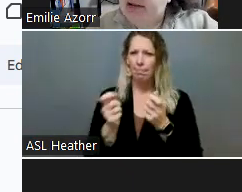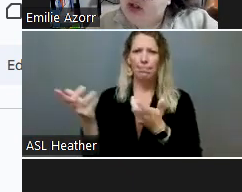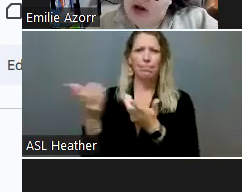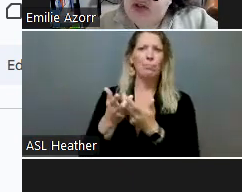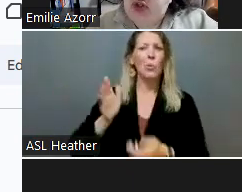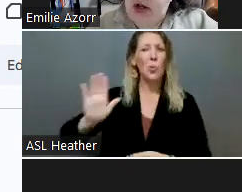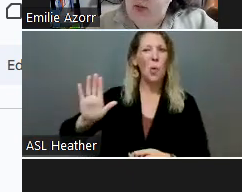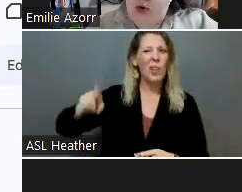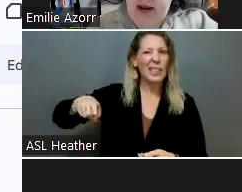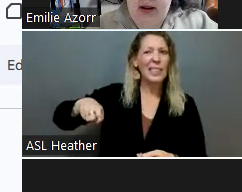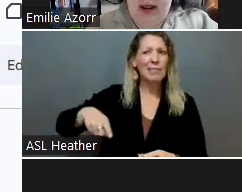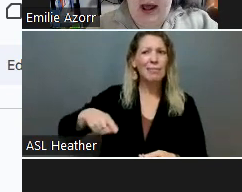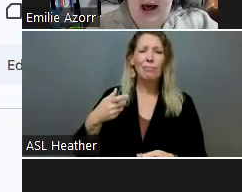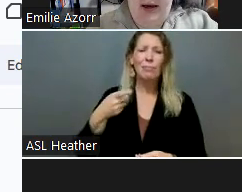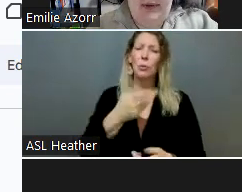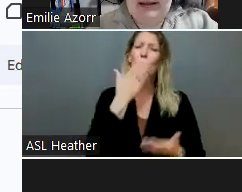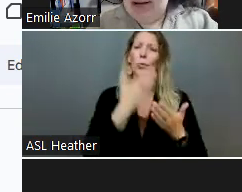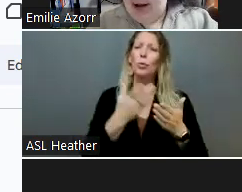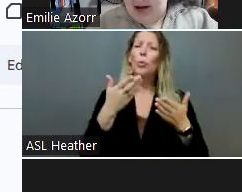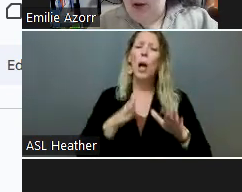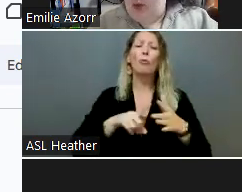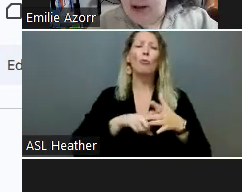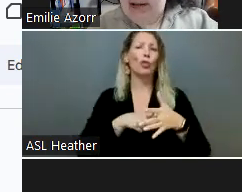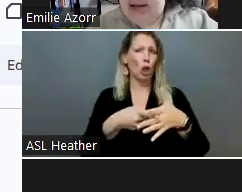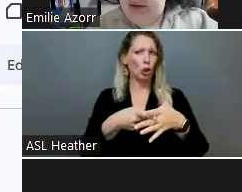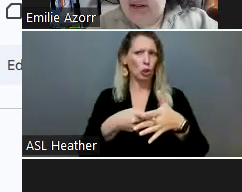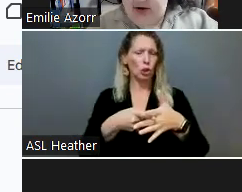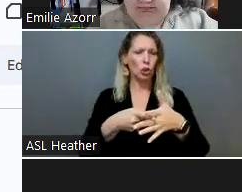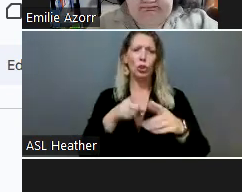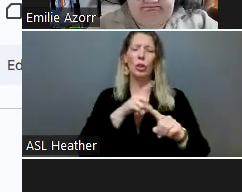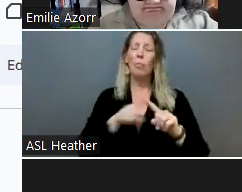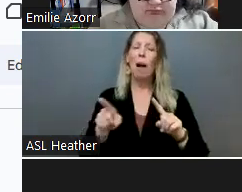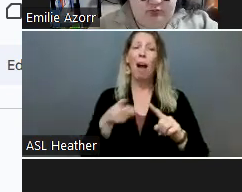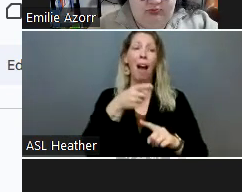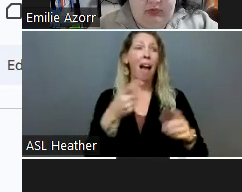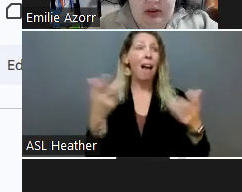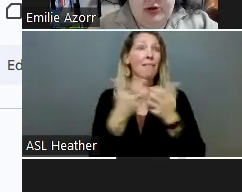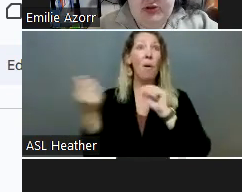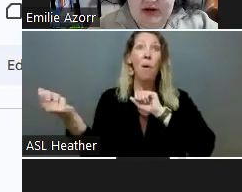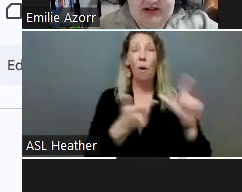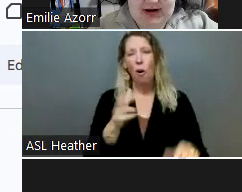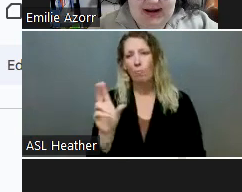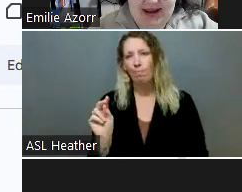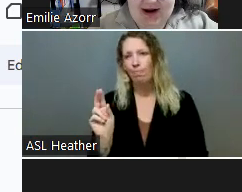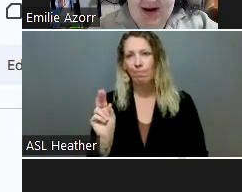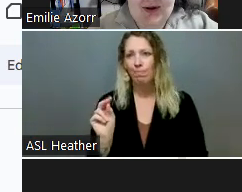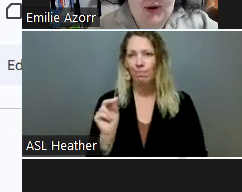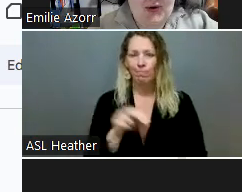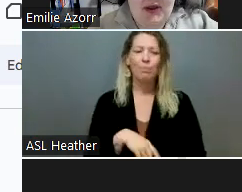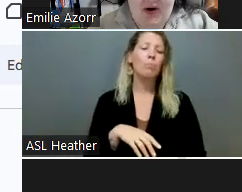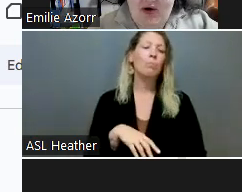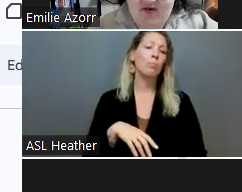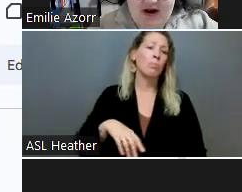your needs. It's a great starting point, but it's not going to be a one-size-fits-all. So we're going to start